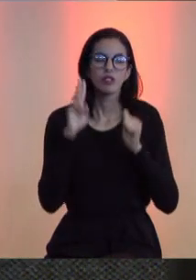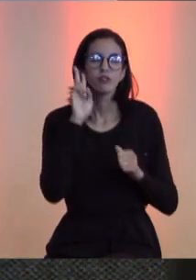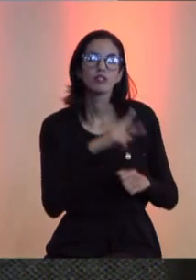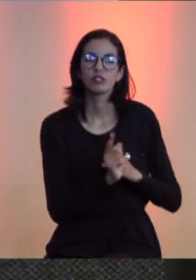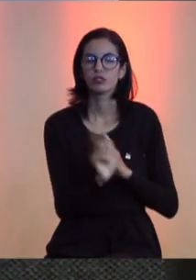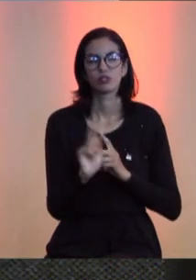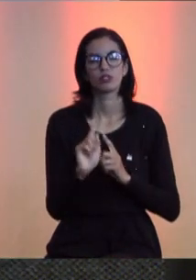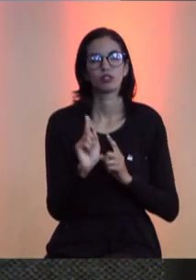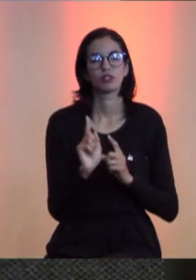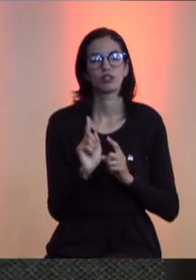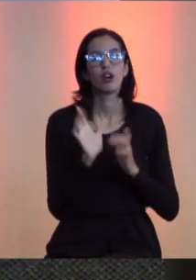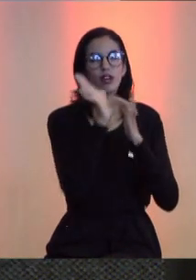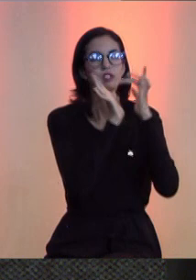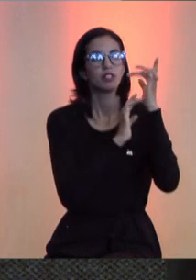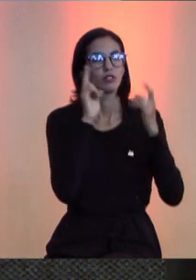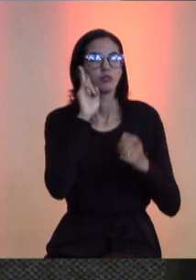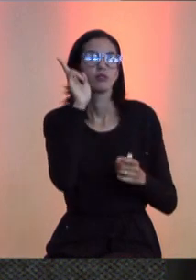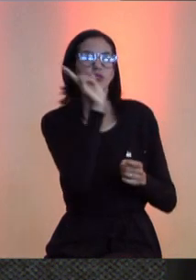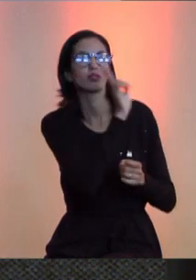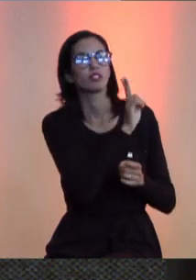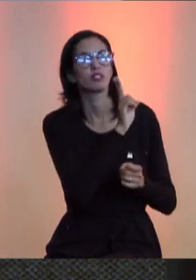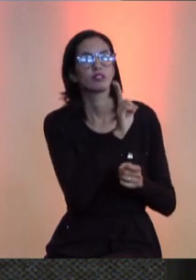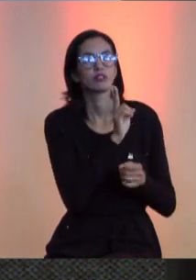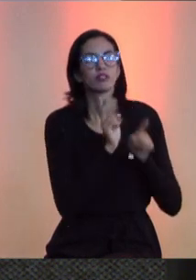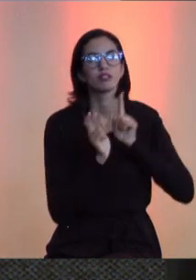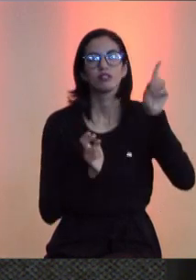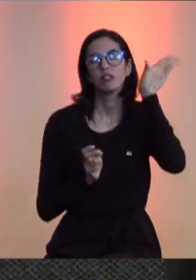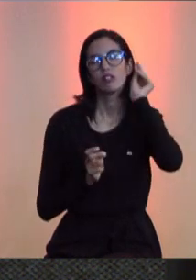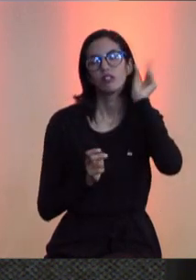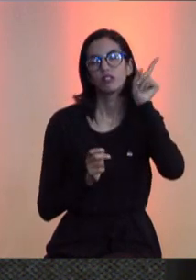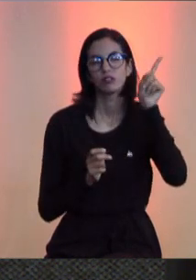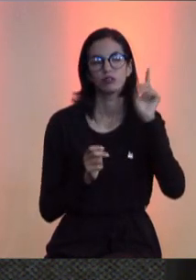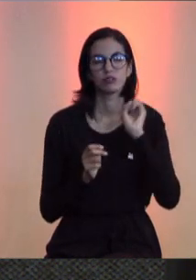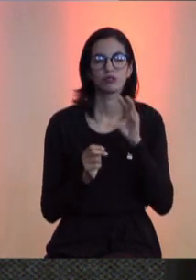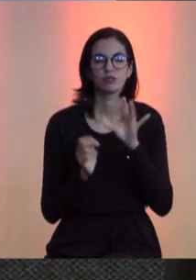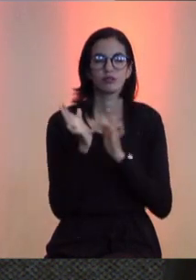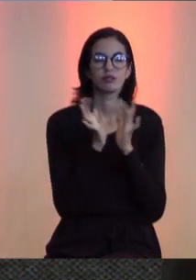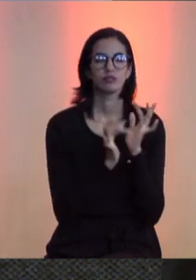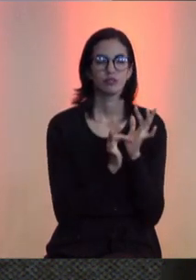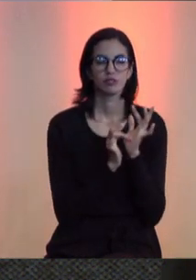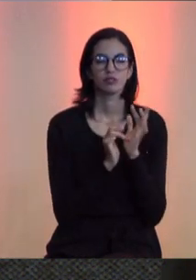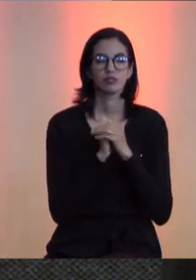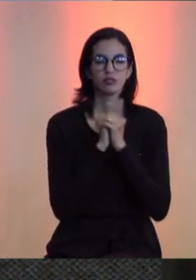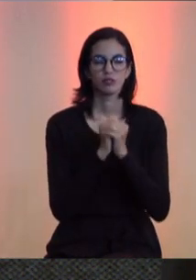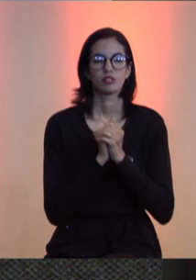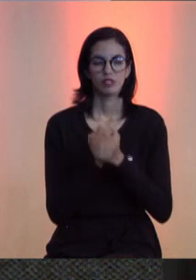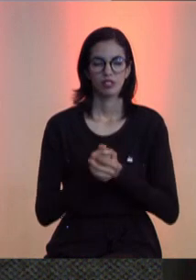speaking. Pero que escuchen la voz de Cristo que les habla. In Jesus' name we pray. En nombre de Jesús oramos. Amen.